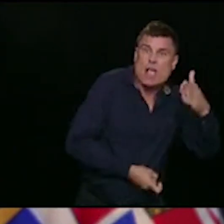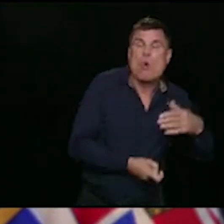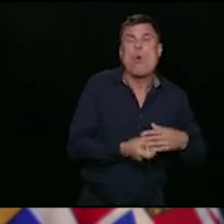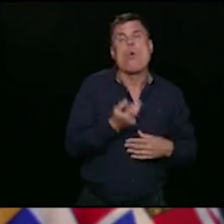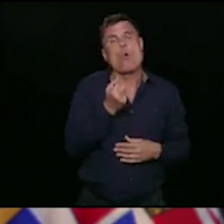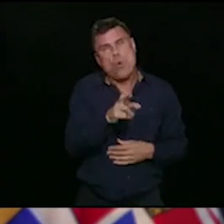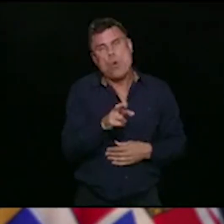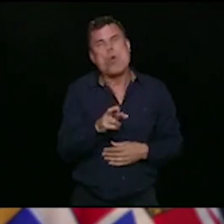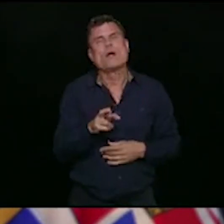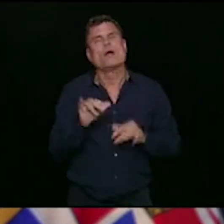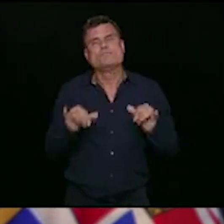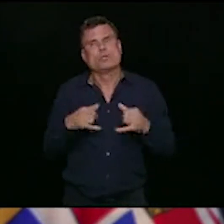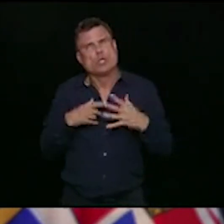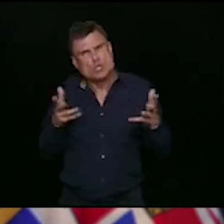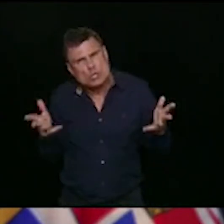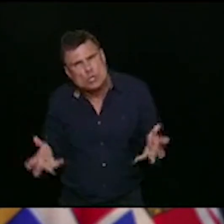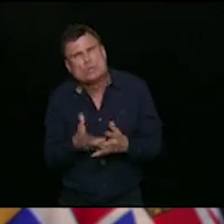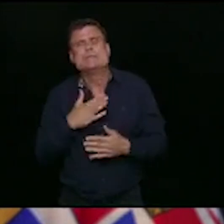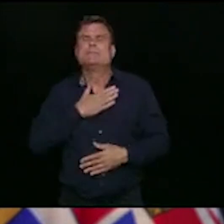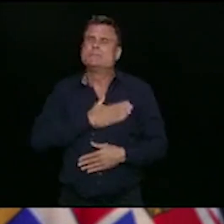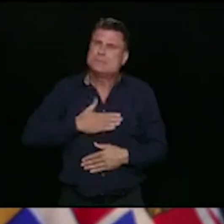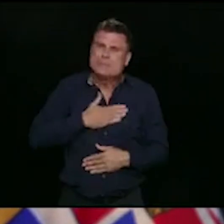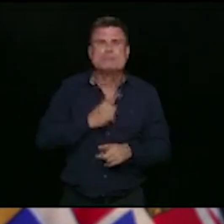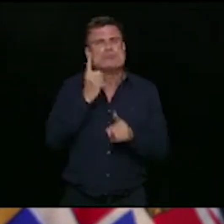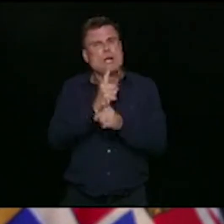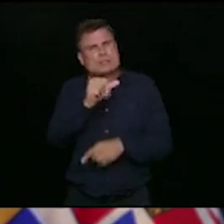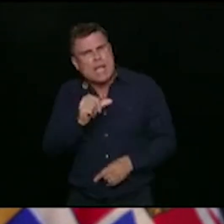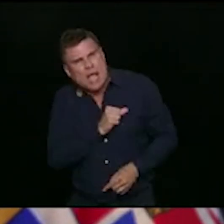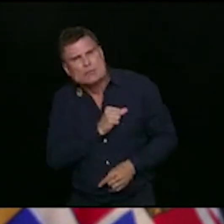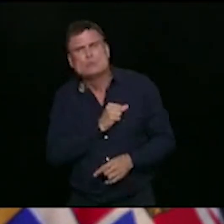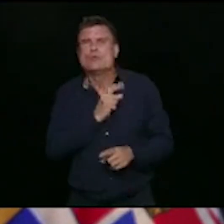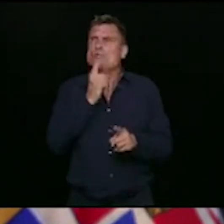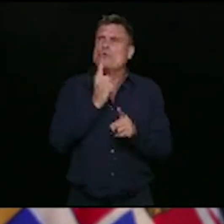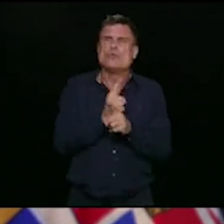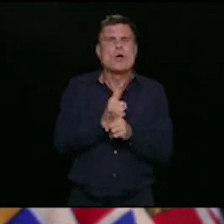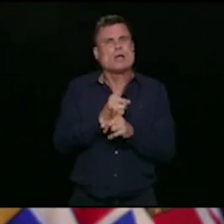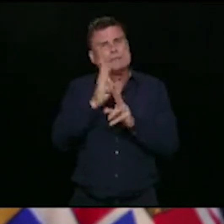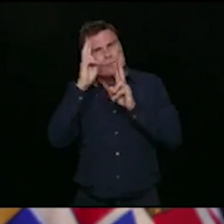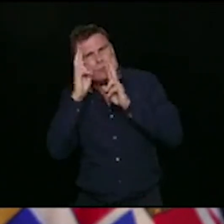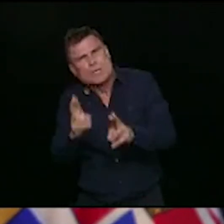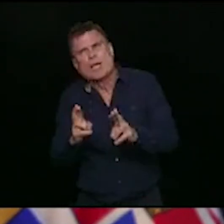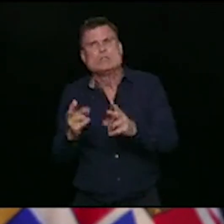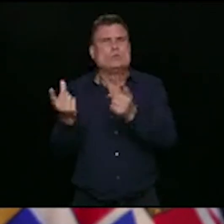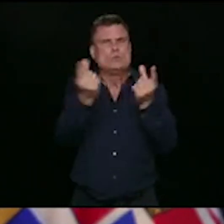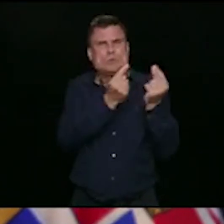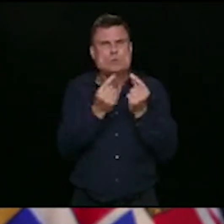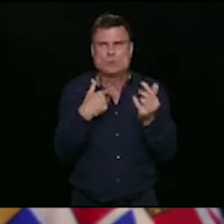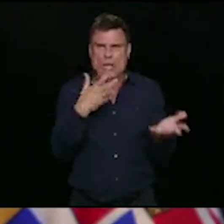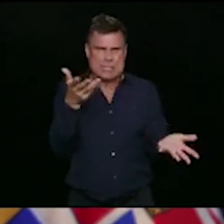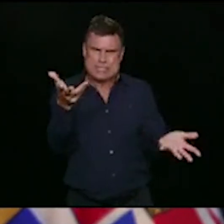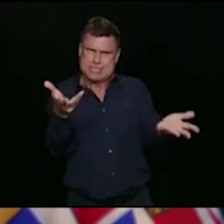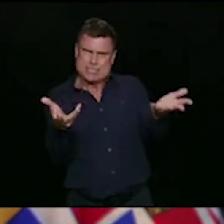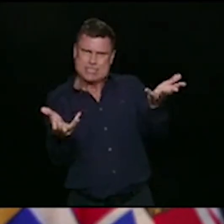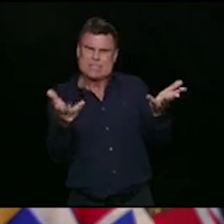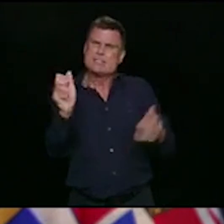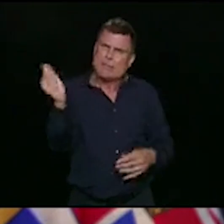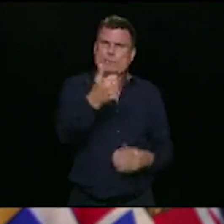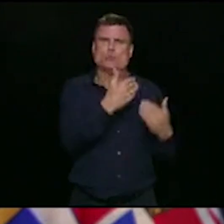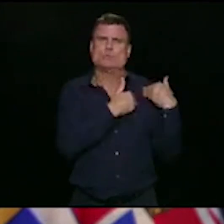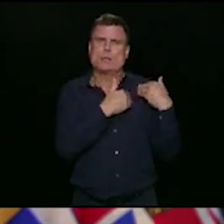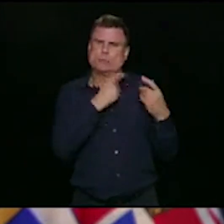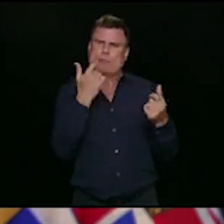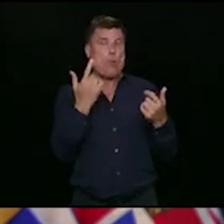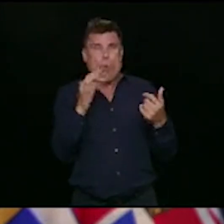that we've had more enforcement in those settings that we have control over, and we do know